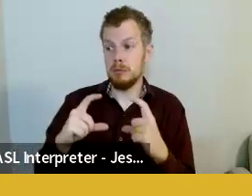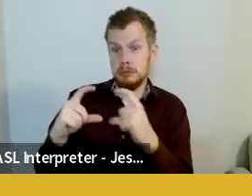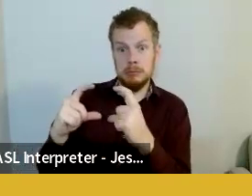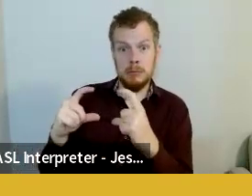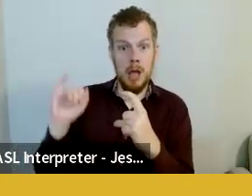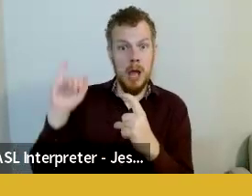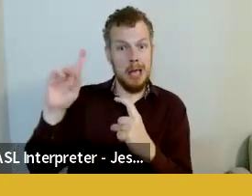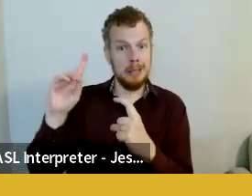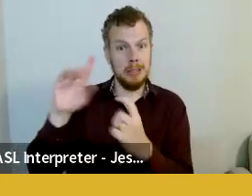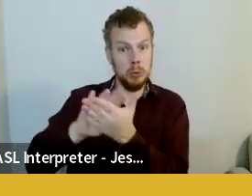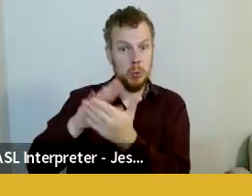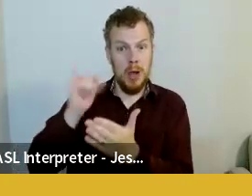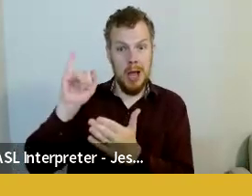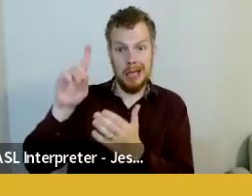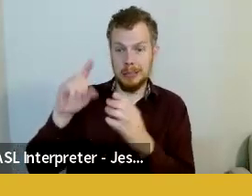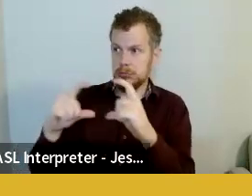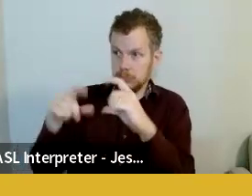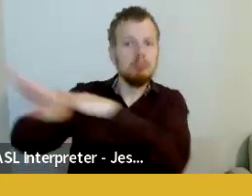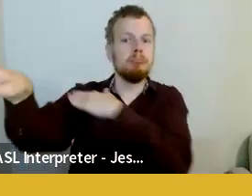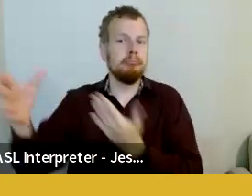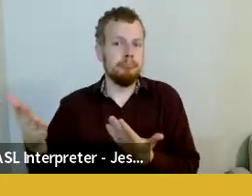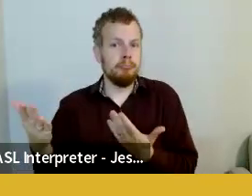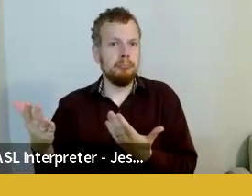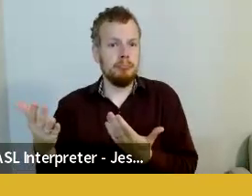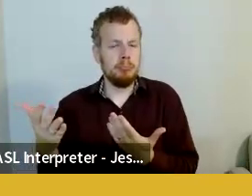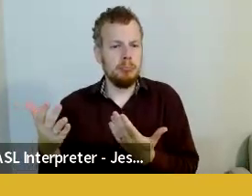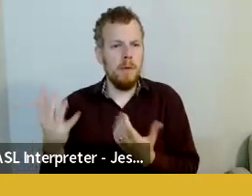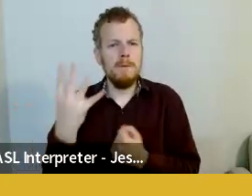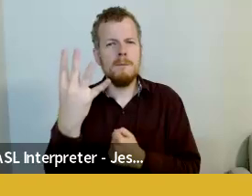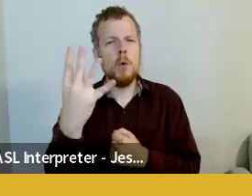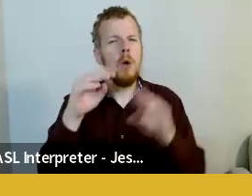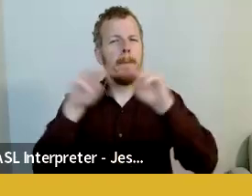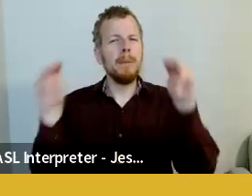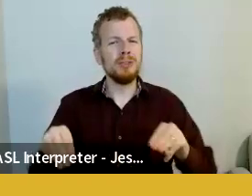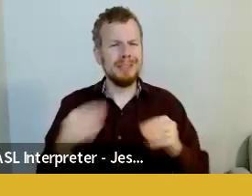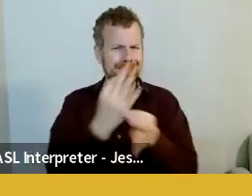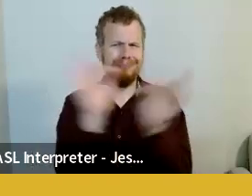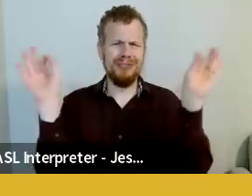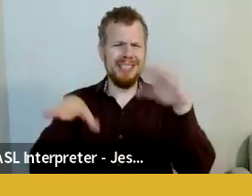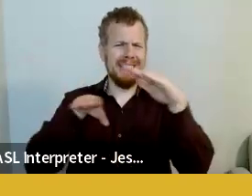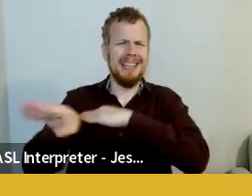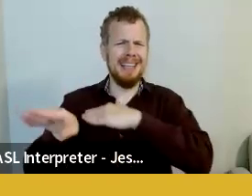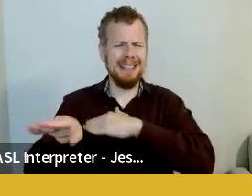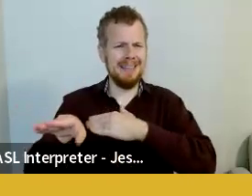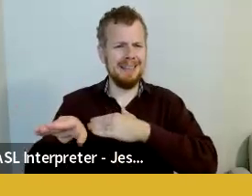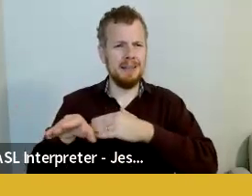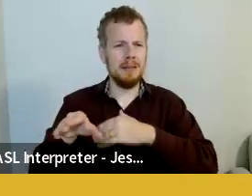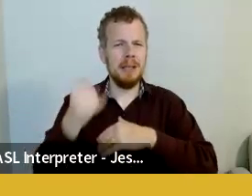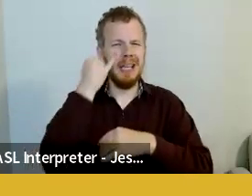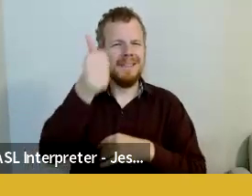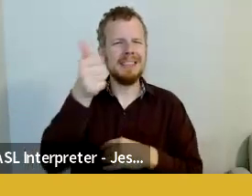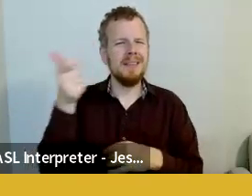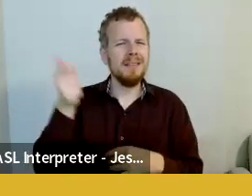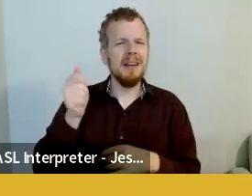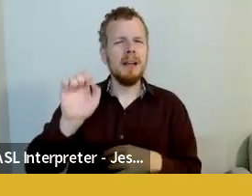school IDs. And the four museums you see below are free admission with an EBT or